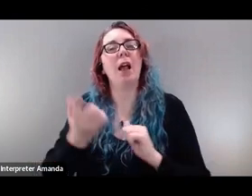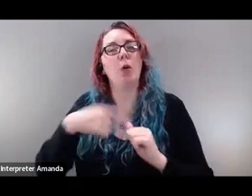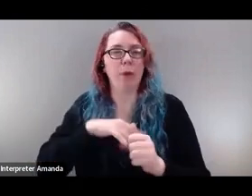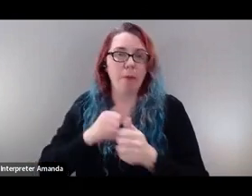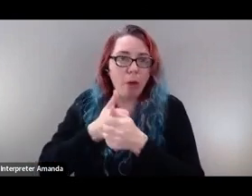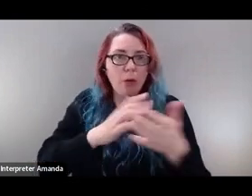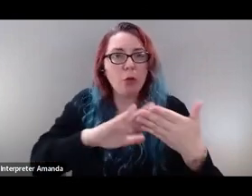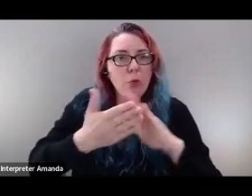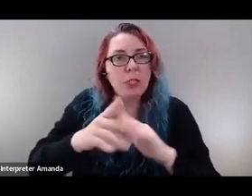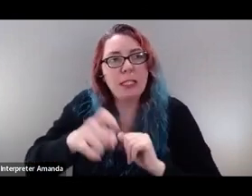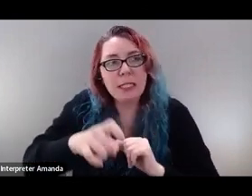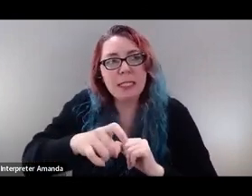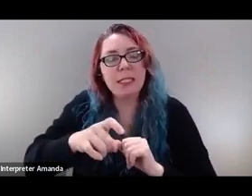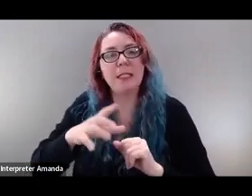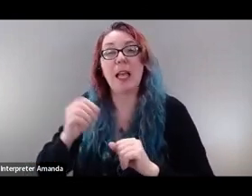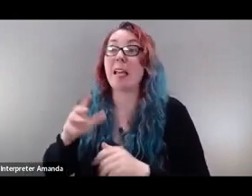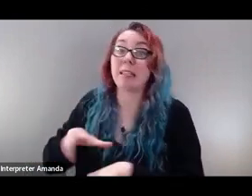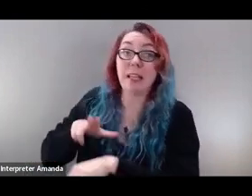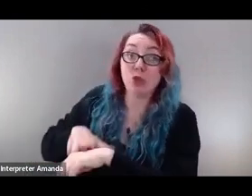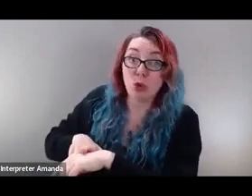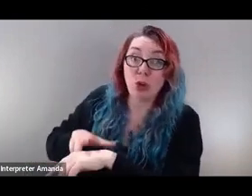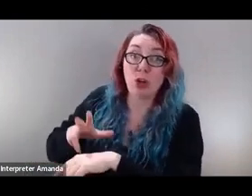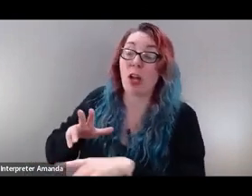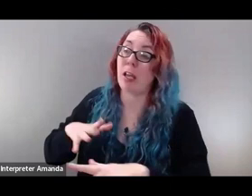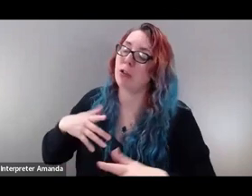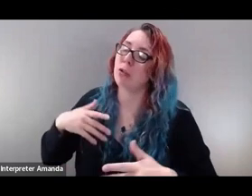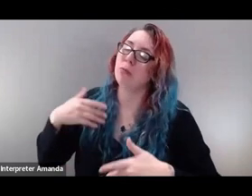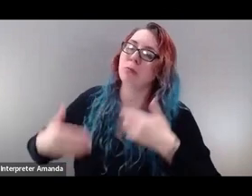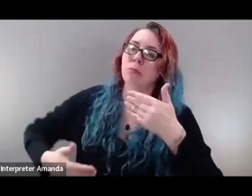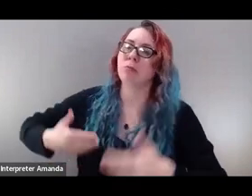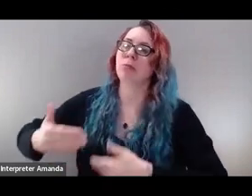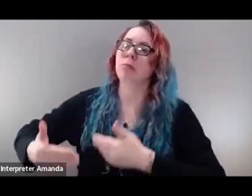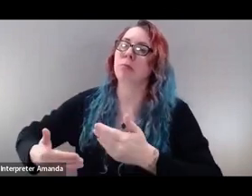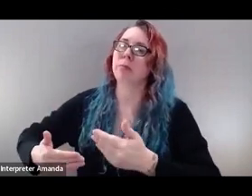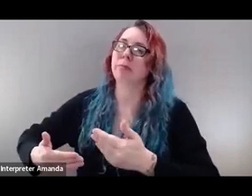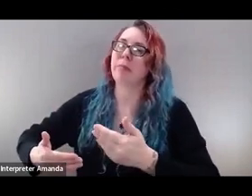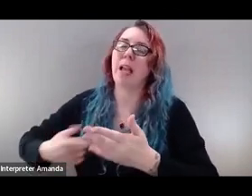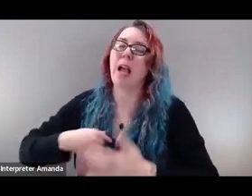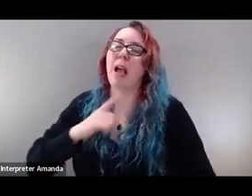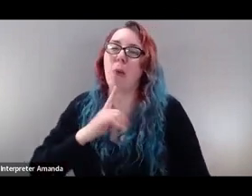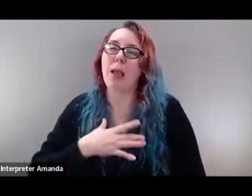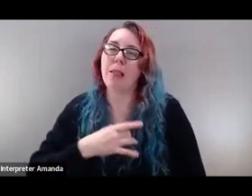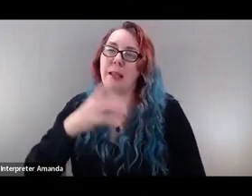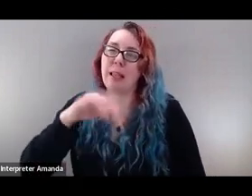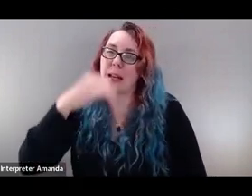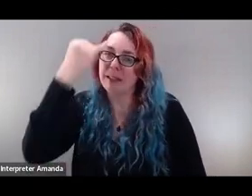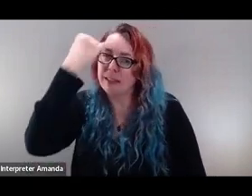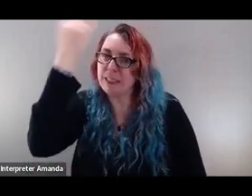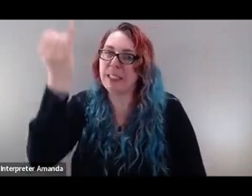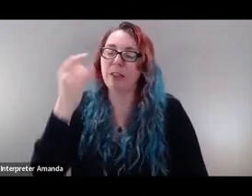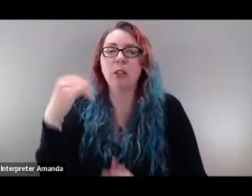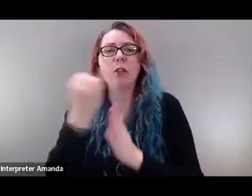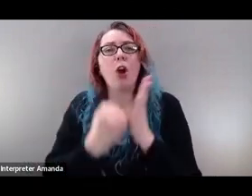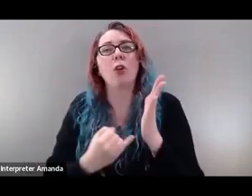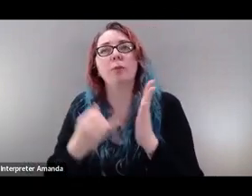and community needs. And I really like this idea of getting back to having things be like this connective tissue around like our